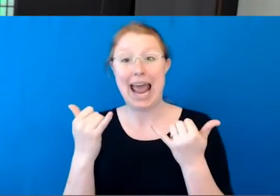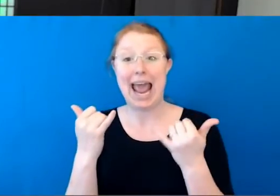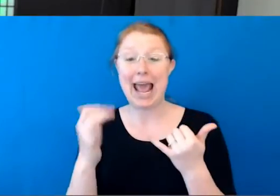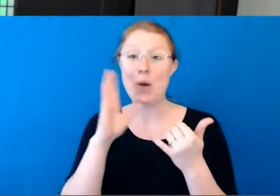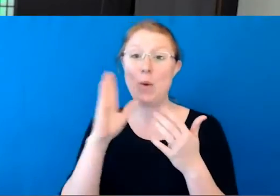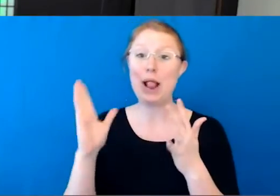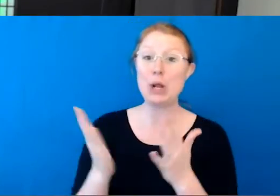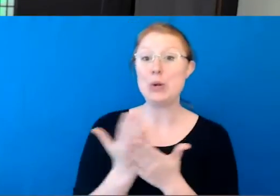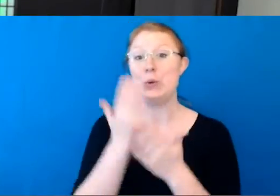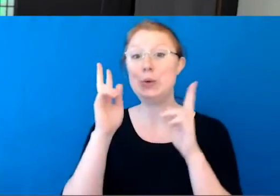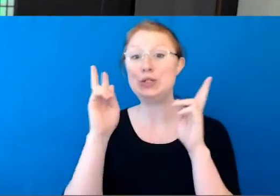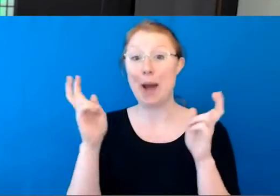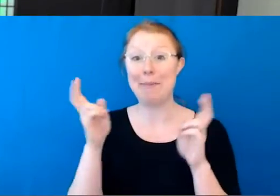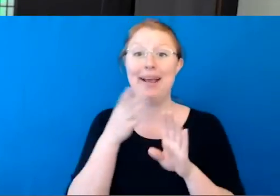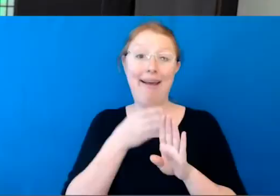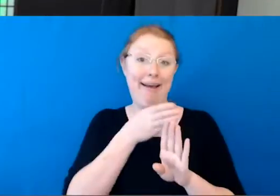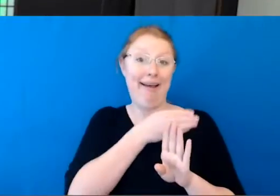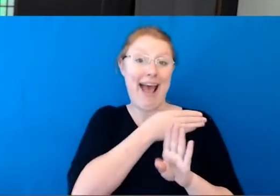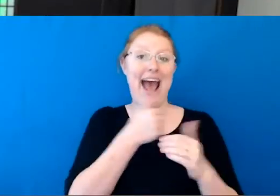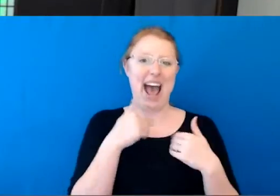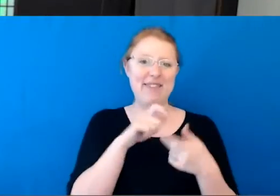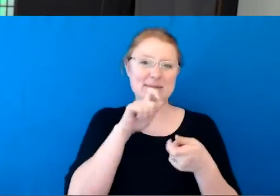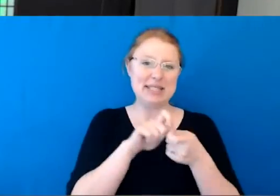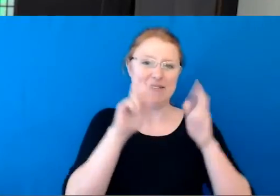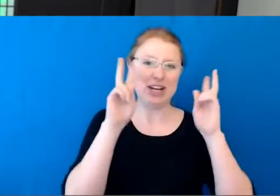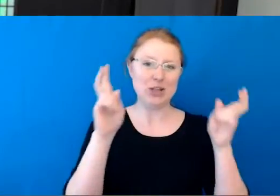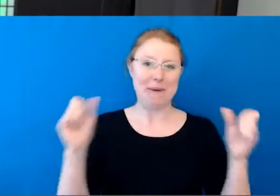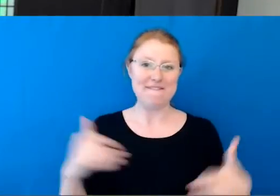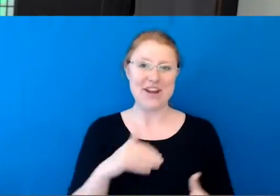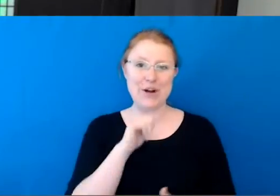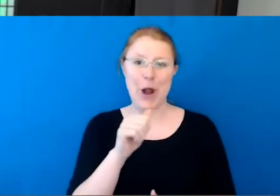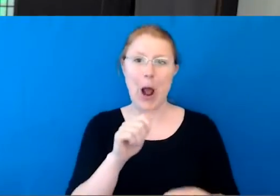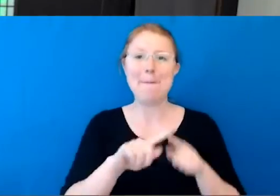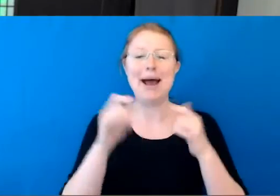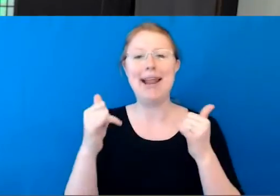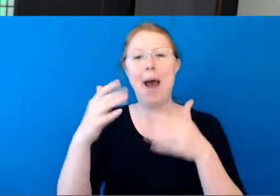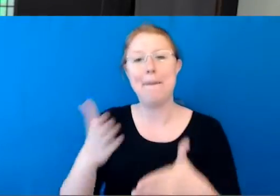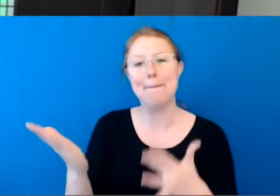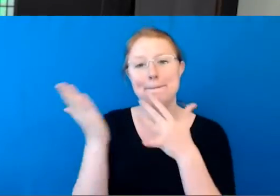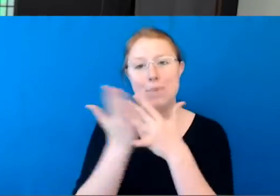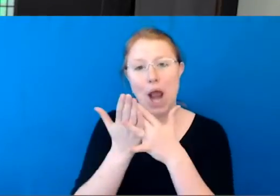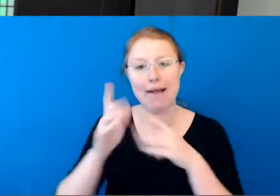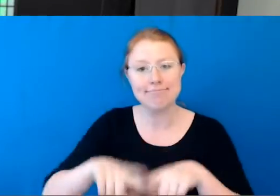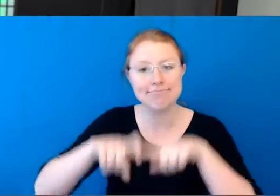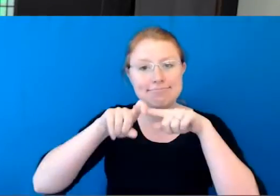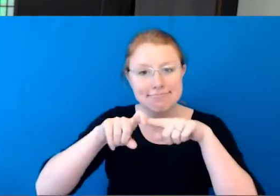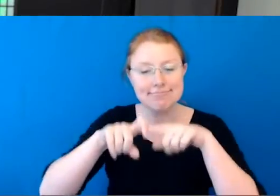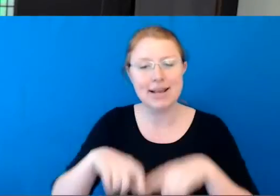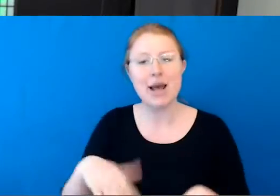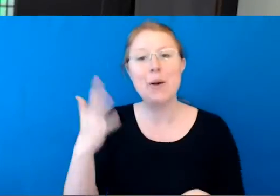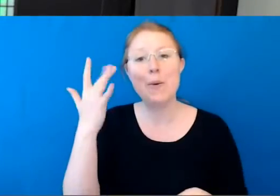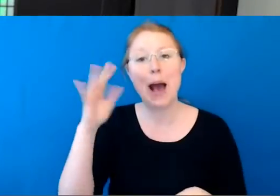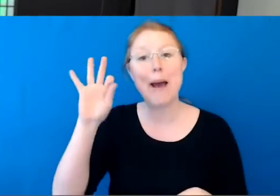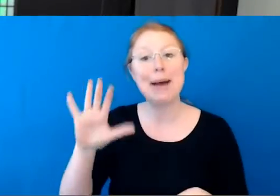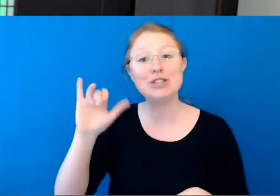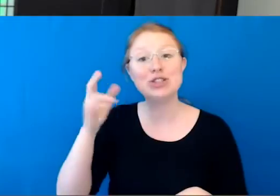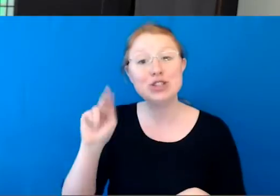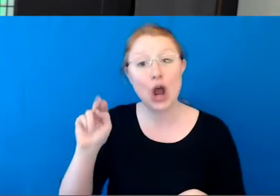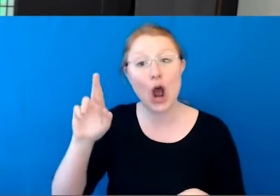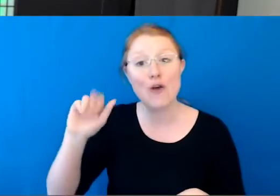series structure. Pastor John and Rachel are traveling for a week or so. They're out in Arizona with Julia, their